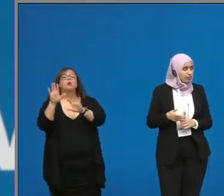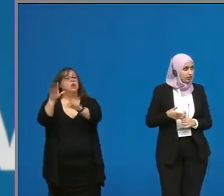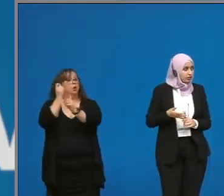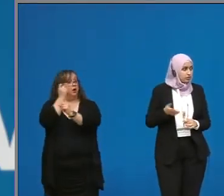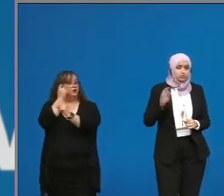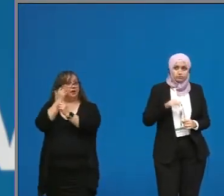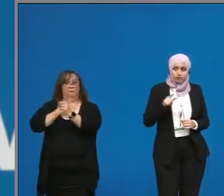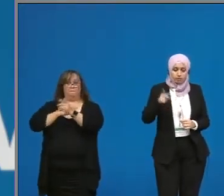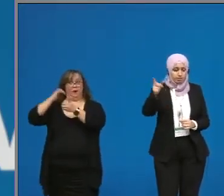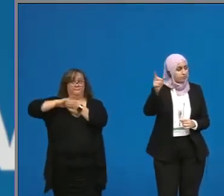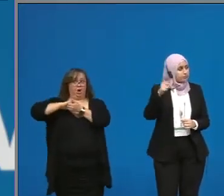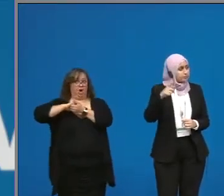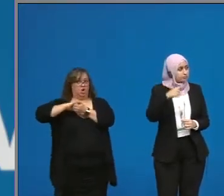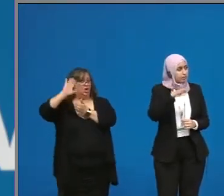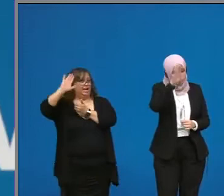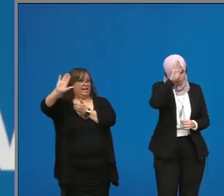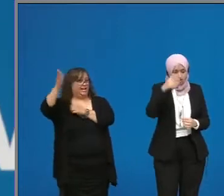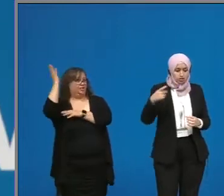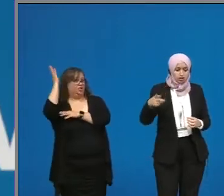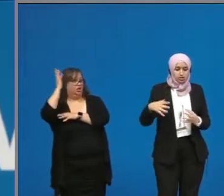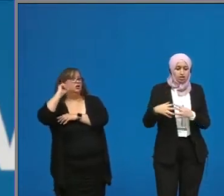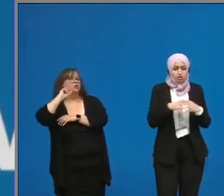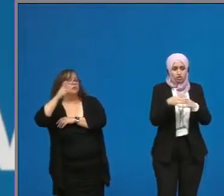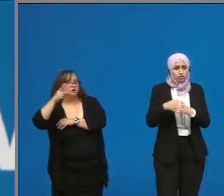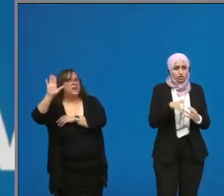because it's much cooler than my talk, okay?